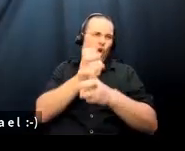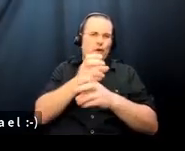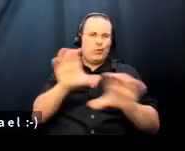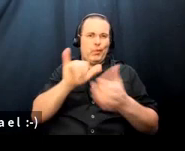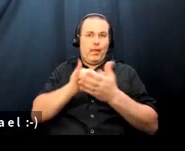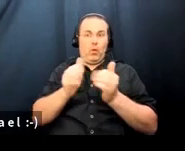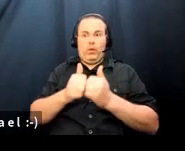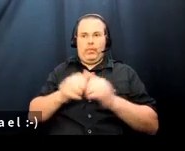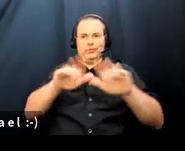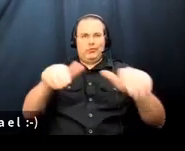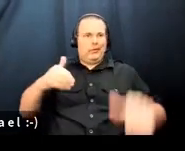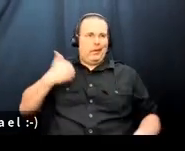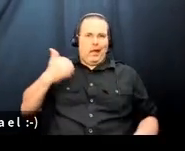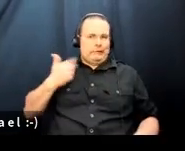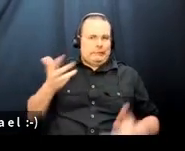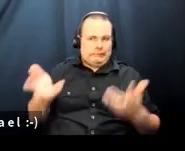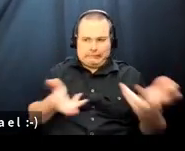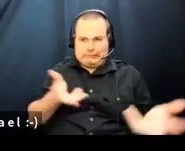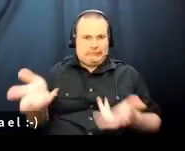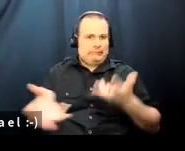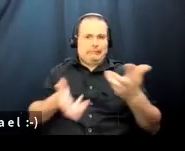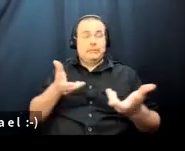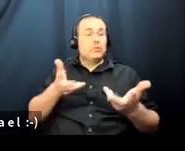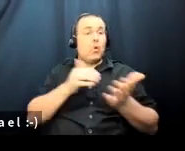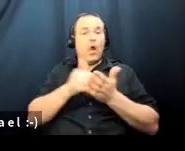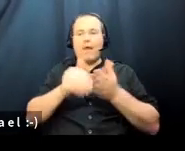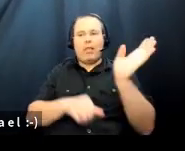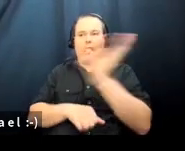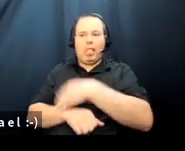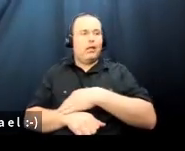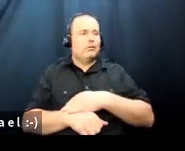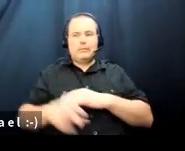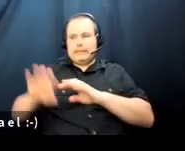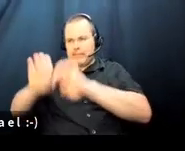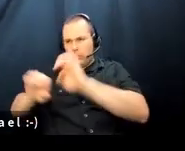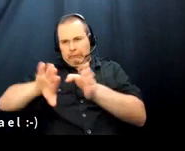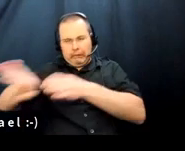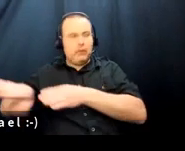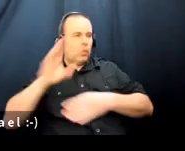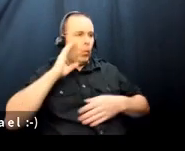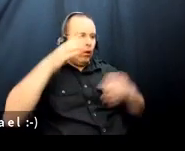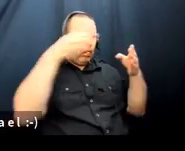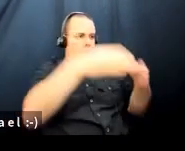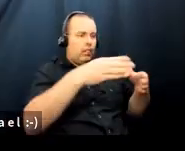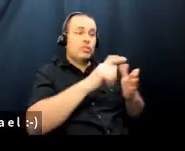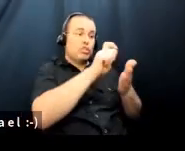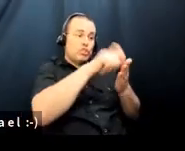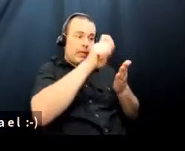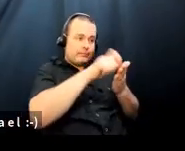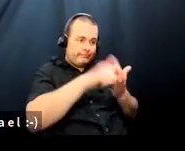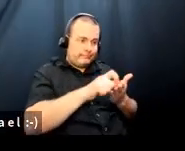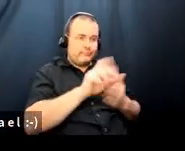of what's done are checklists and rating scales, and also